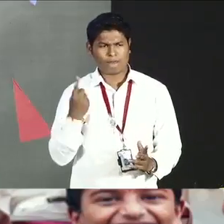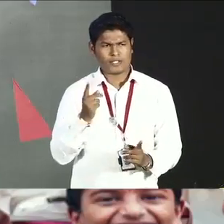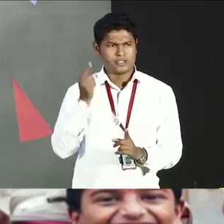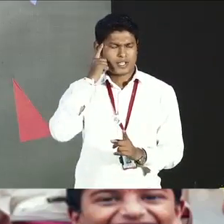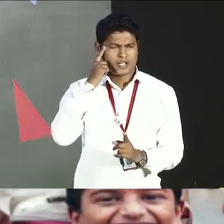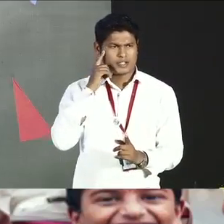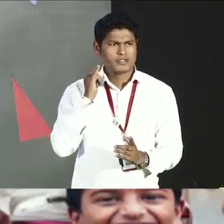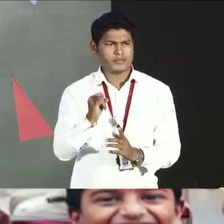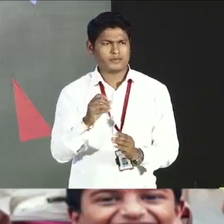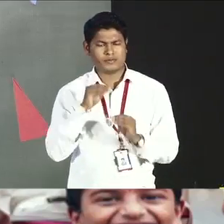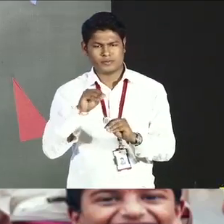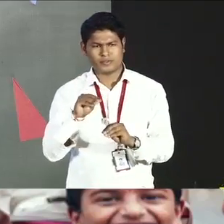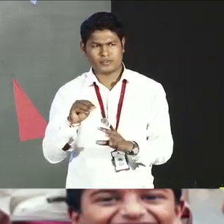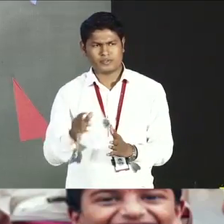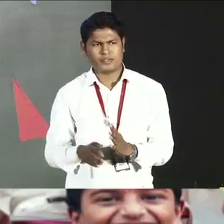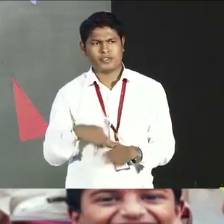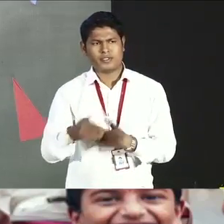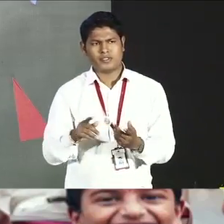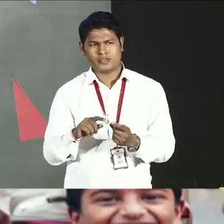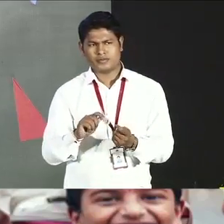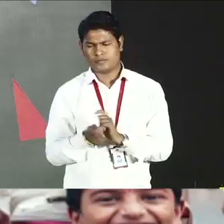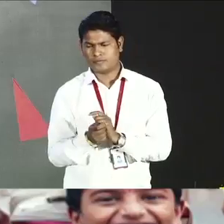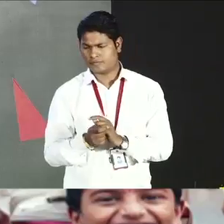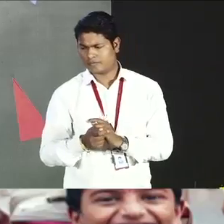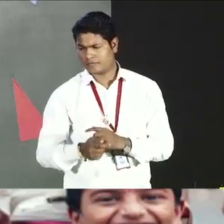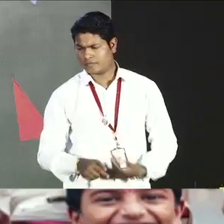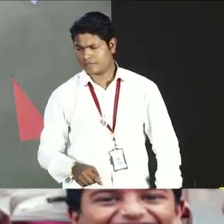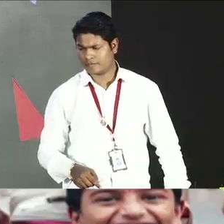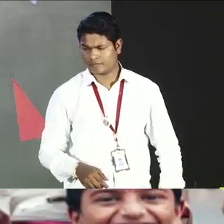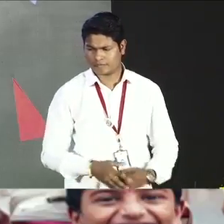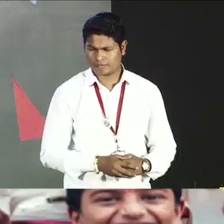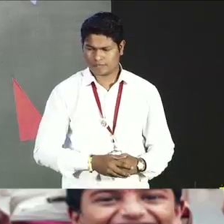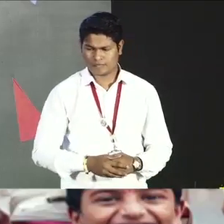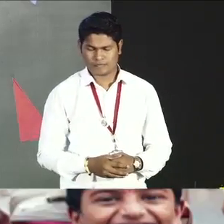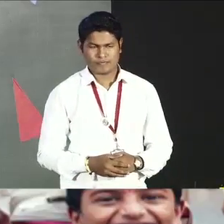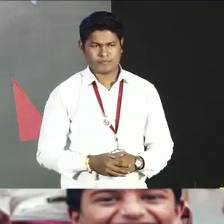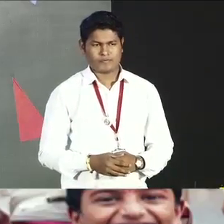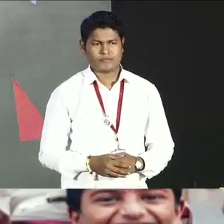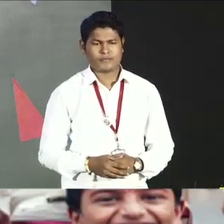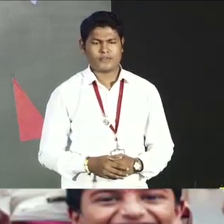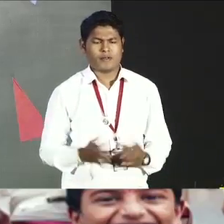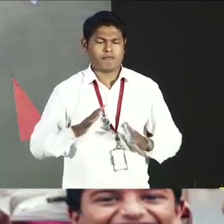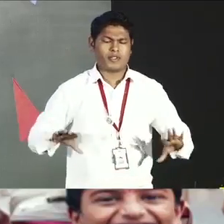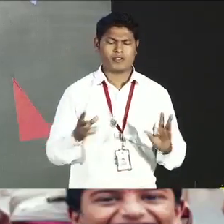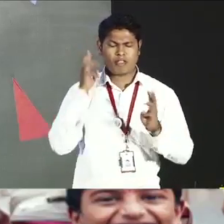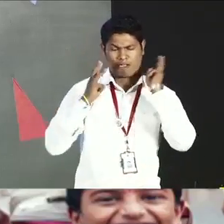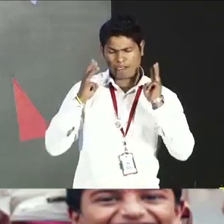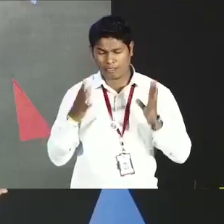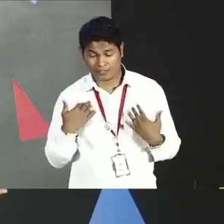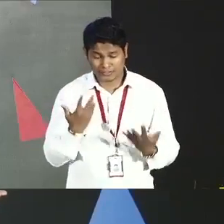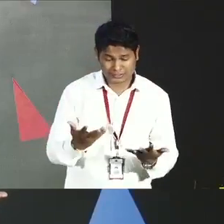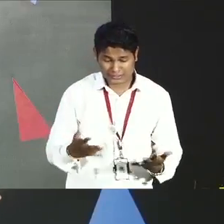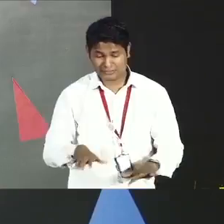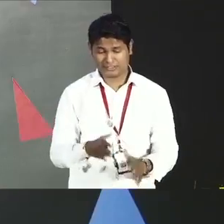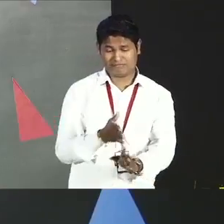helps everyone, right? For parents, most parents come through, they find that their concerns actually didn't mean anything. Most parents find out